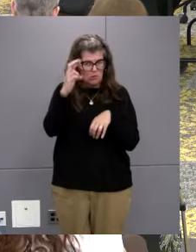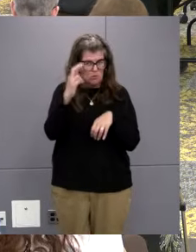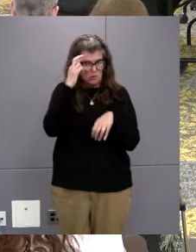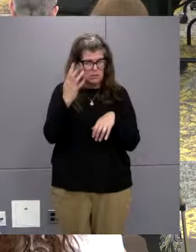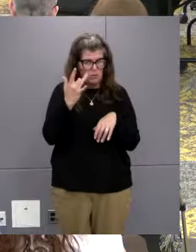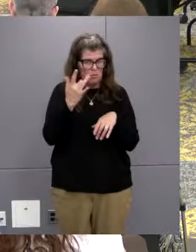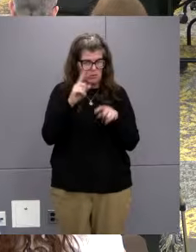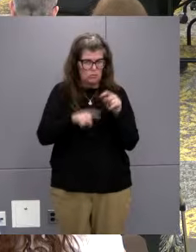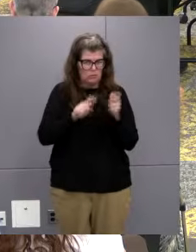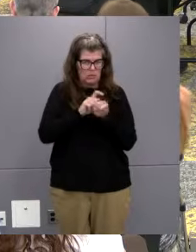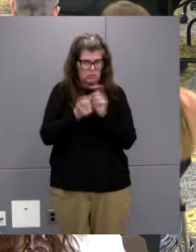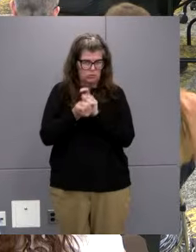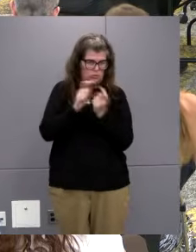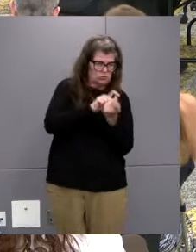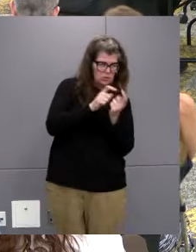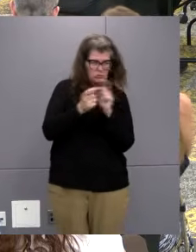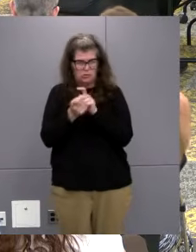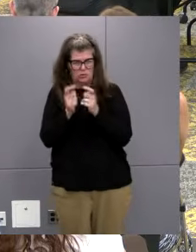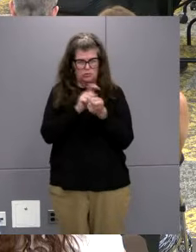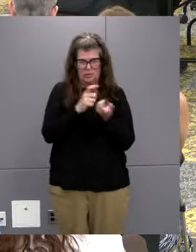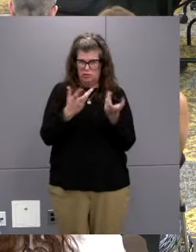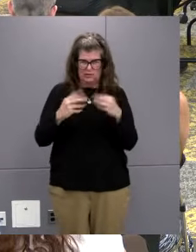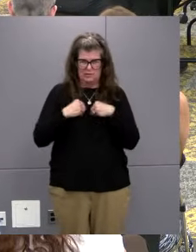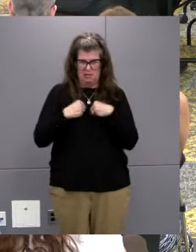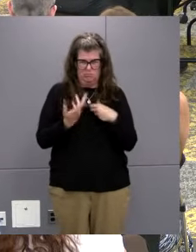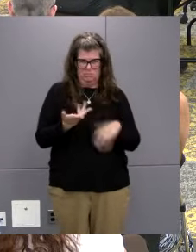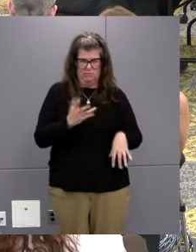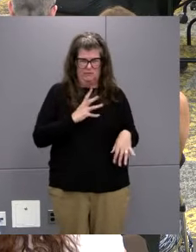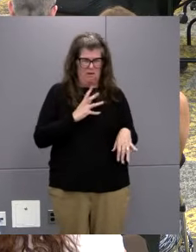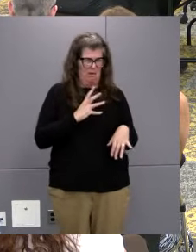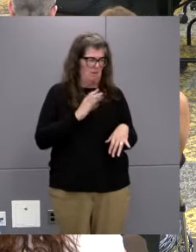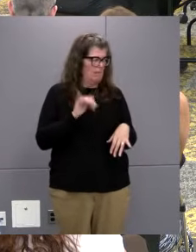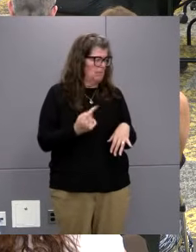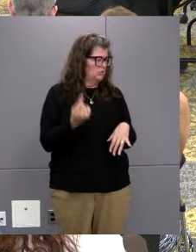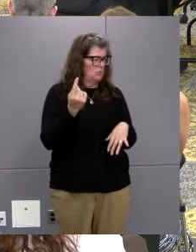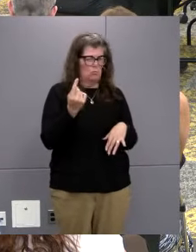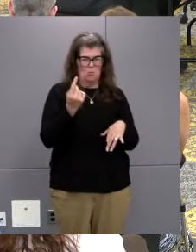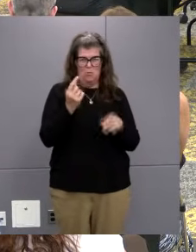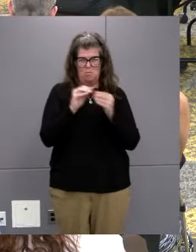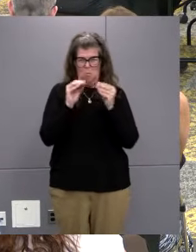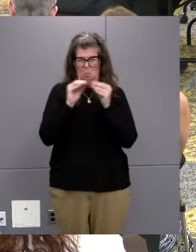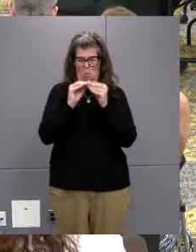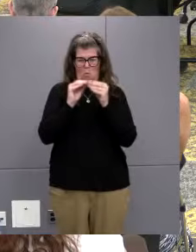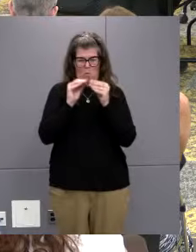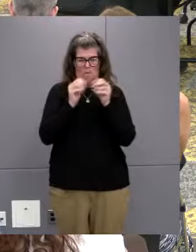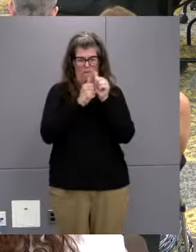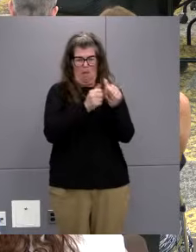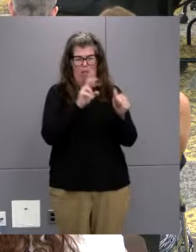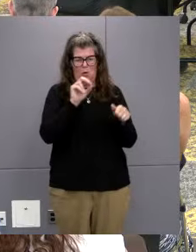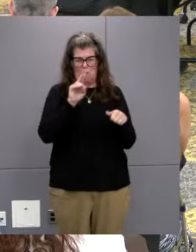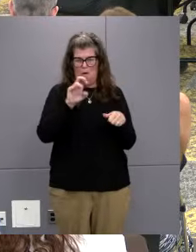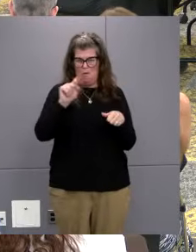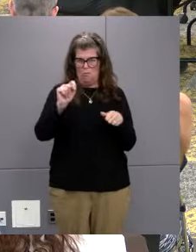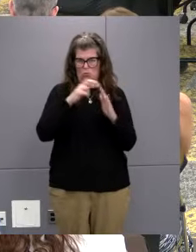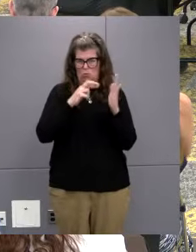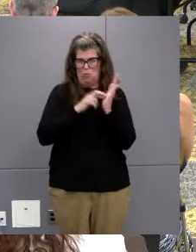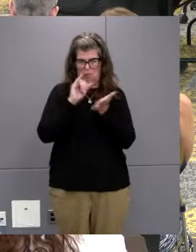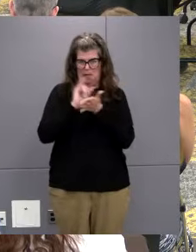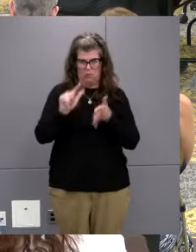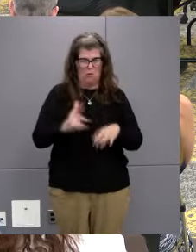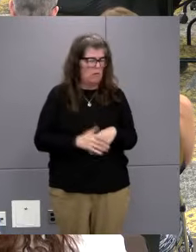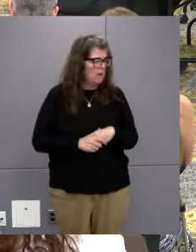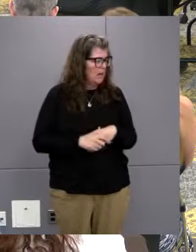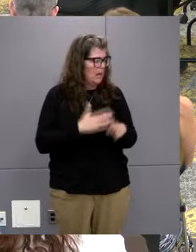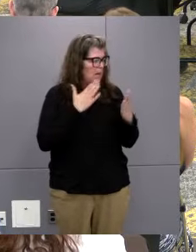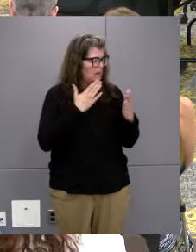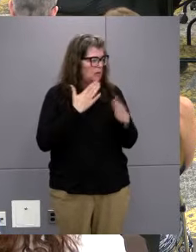change it back, or not accept that change. It was just more consistent with what Robert's rules does with regard to that kind of matter. Thank